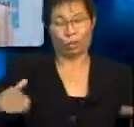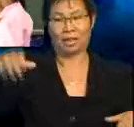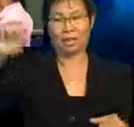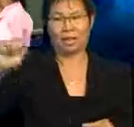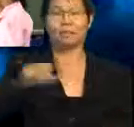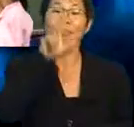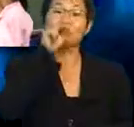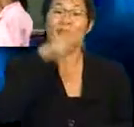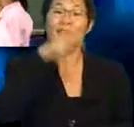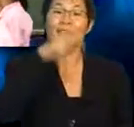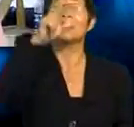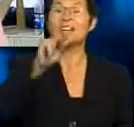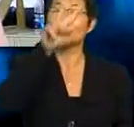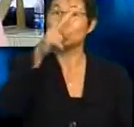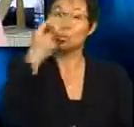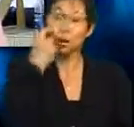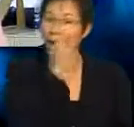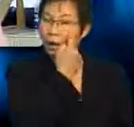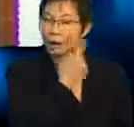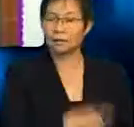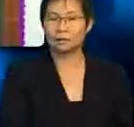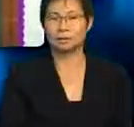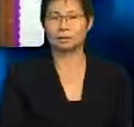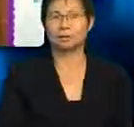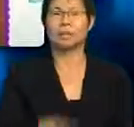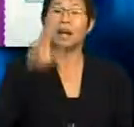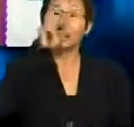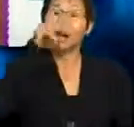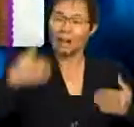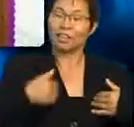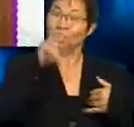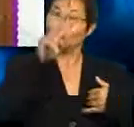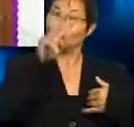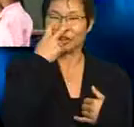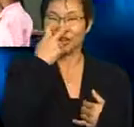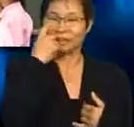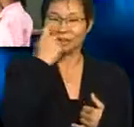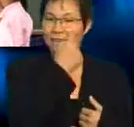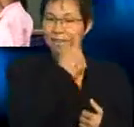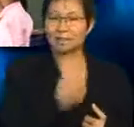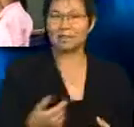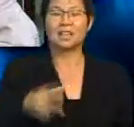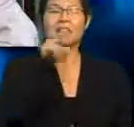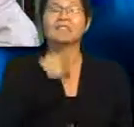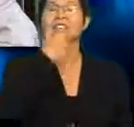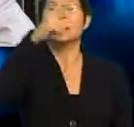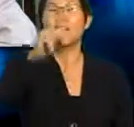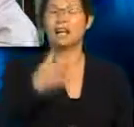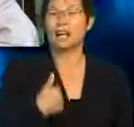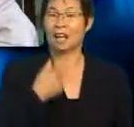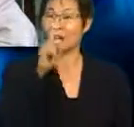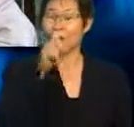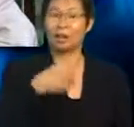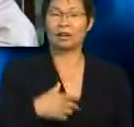wings. A duck has 2 eyes. A duck has 2 eyes. A duck